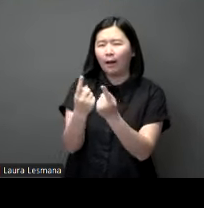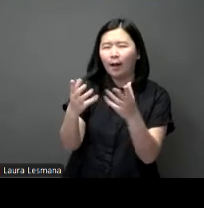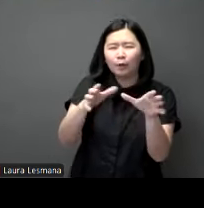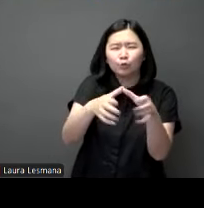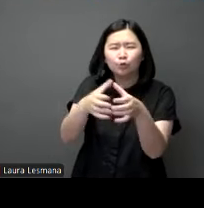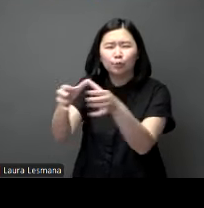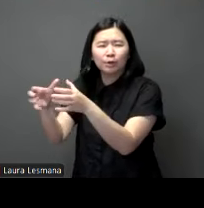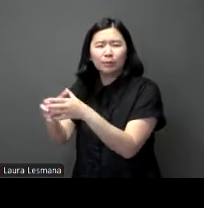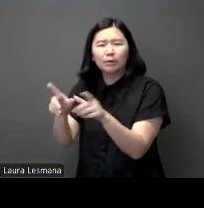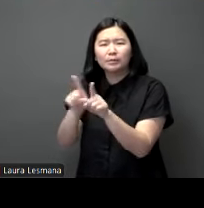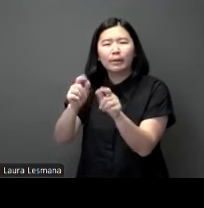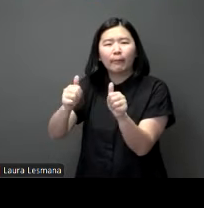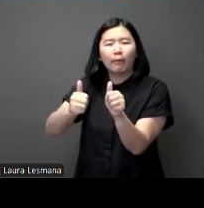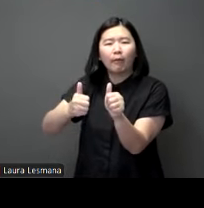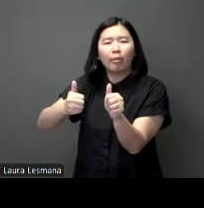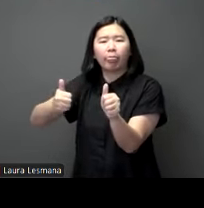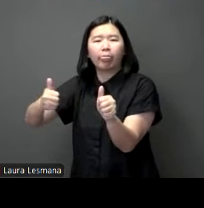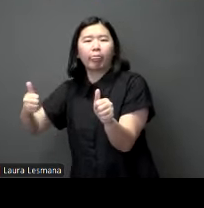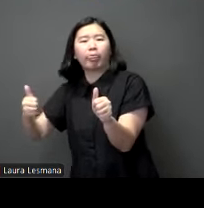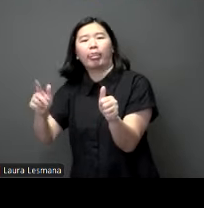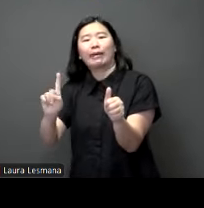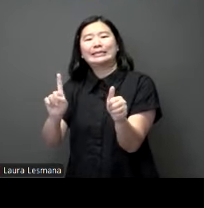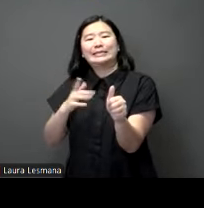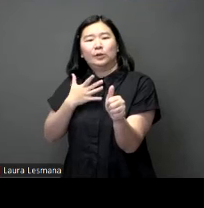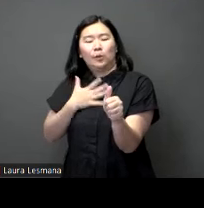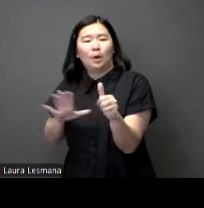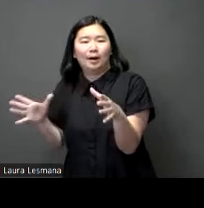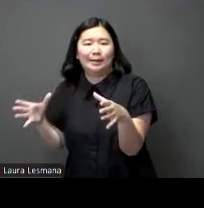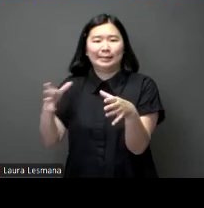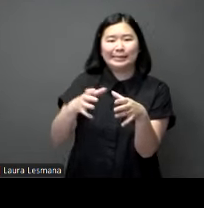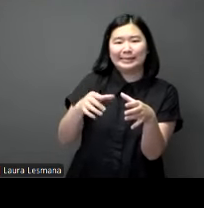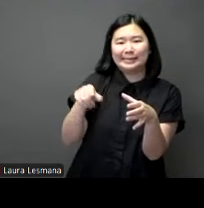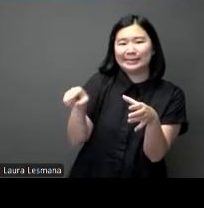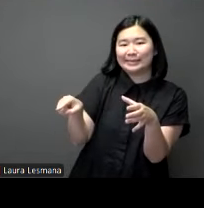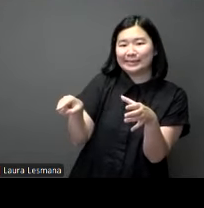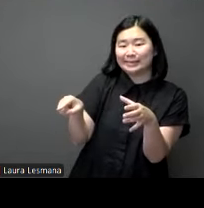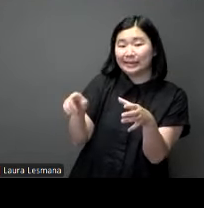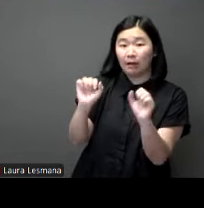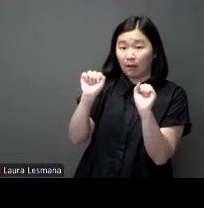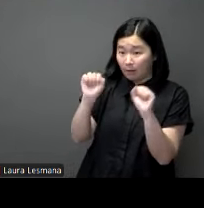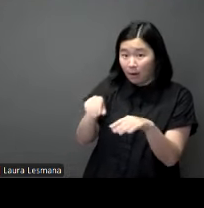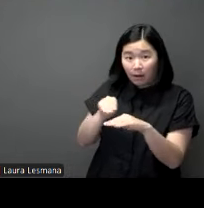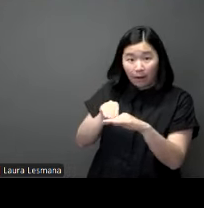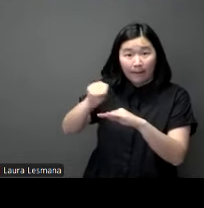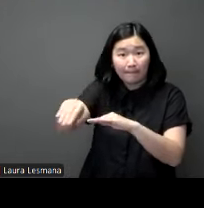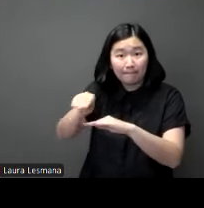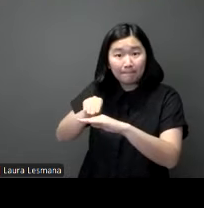country. And these 8 steps are written down right here. One has to do with a baseline construction